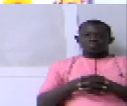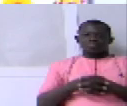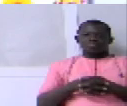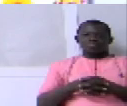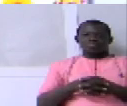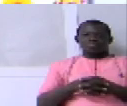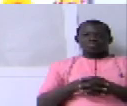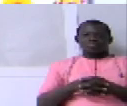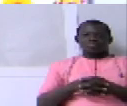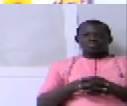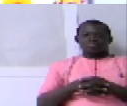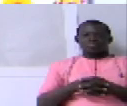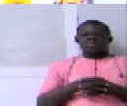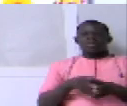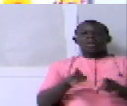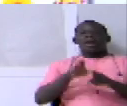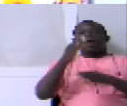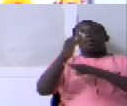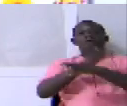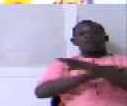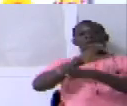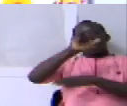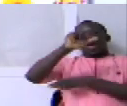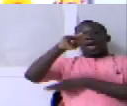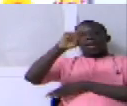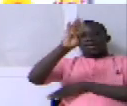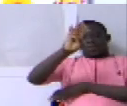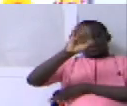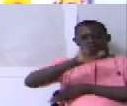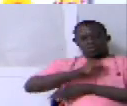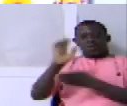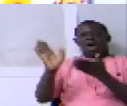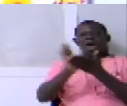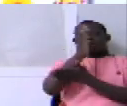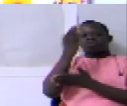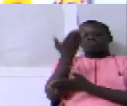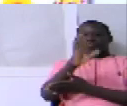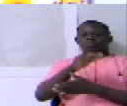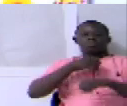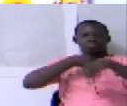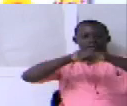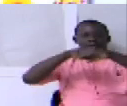Annabi was removed from the training school. He was not an instructor. Let's